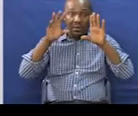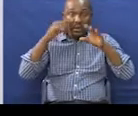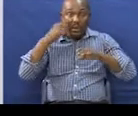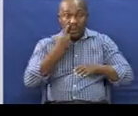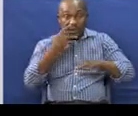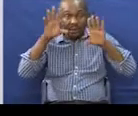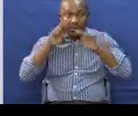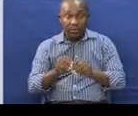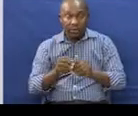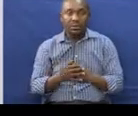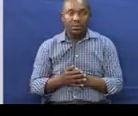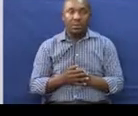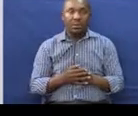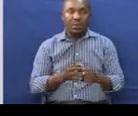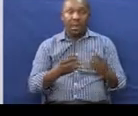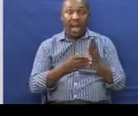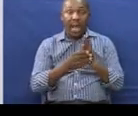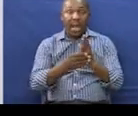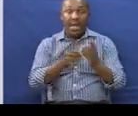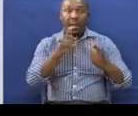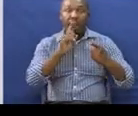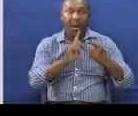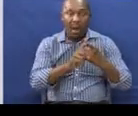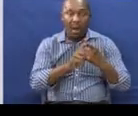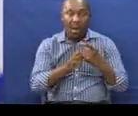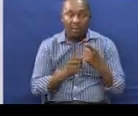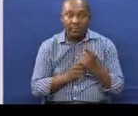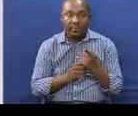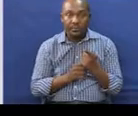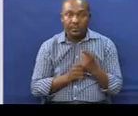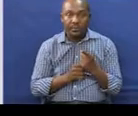report. Guideline number 1 is